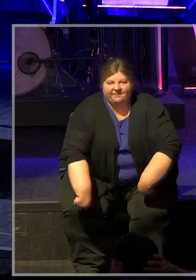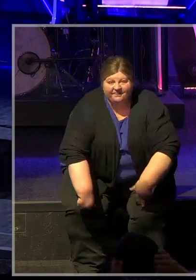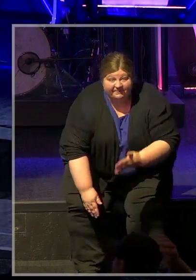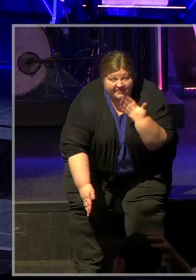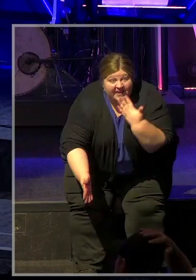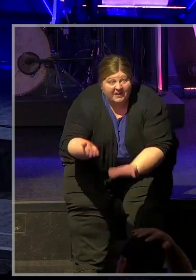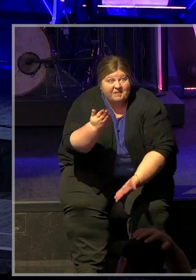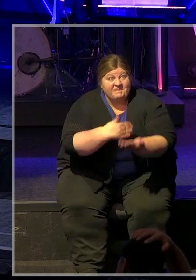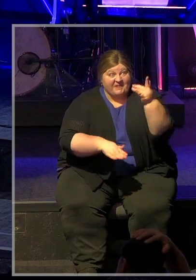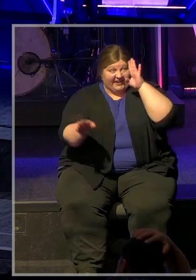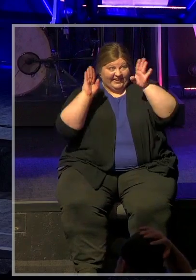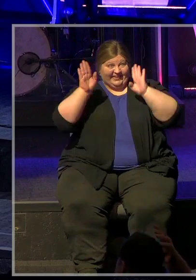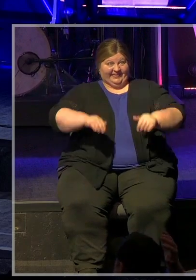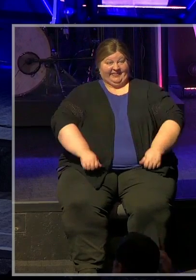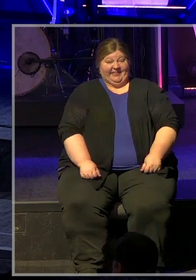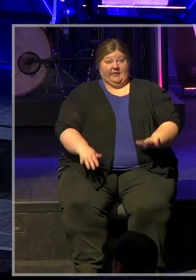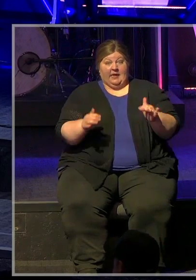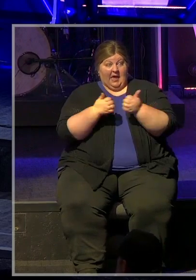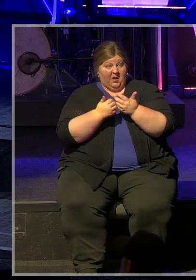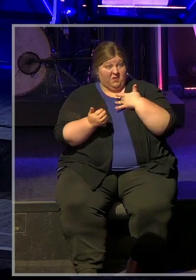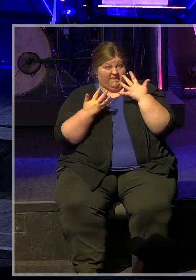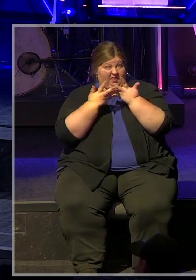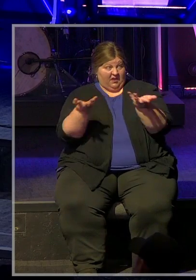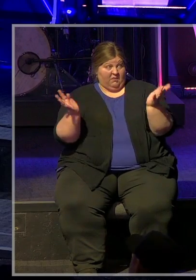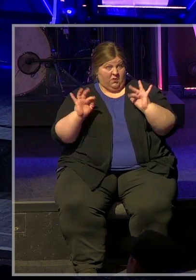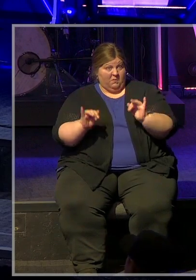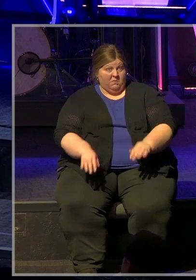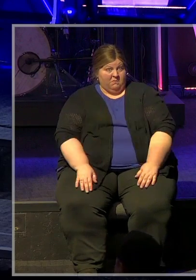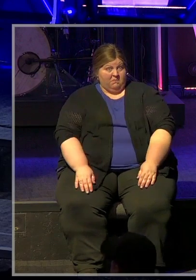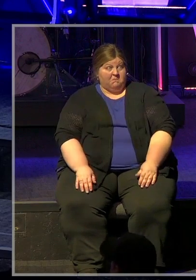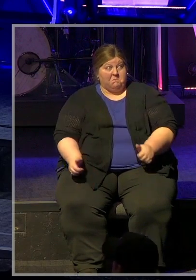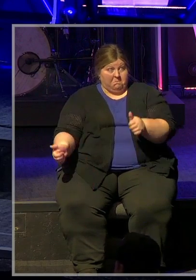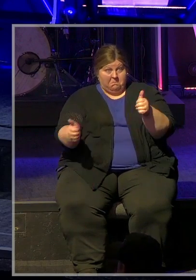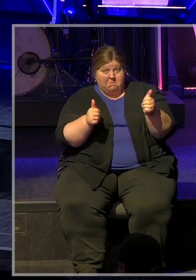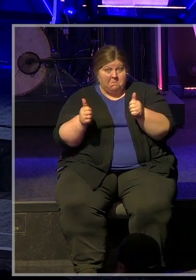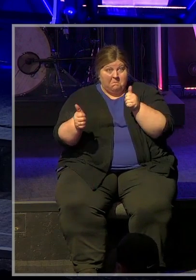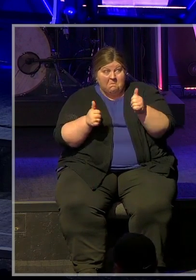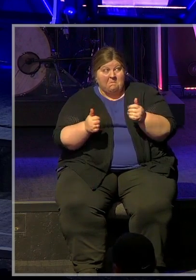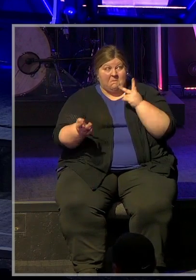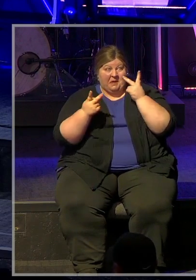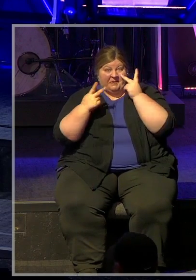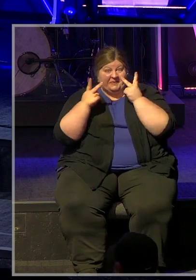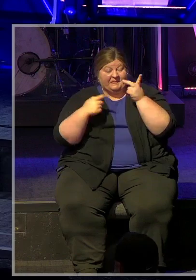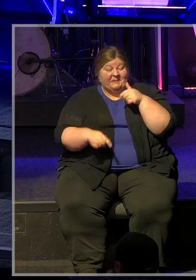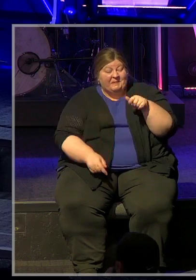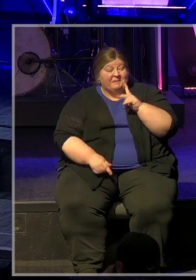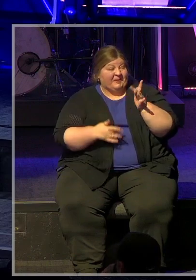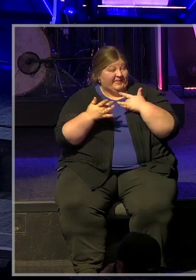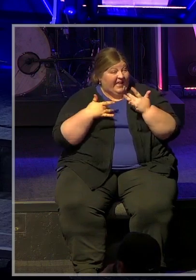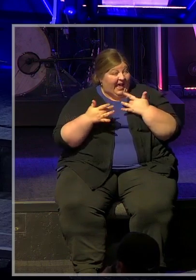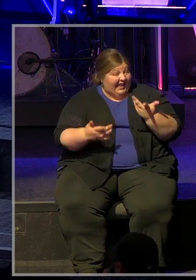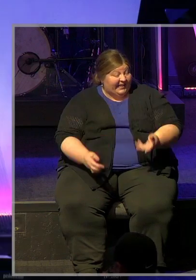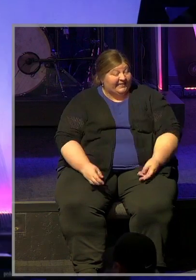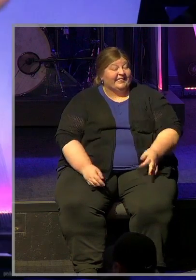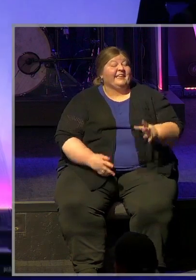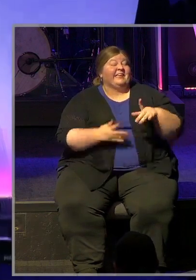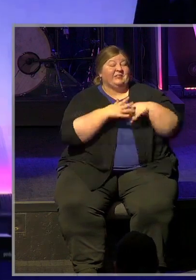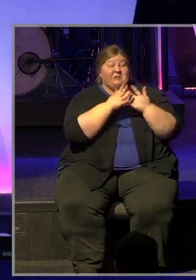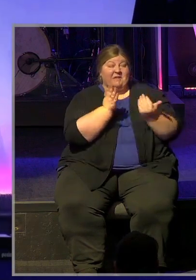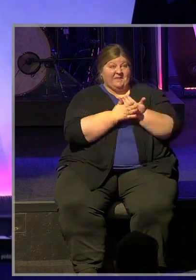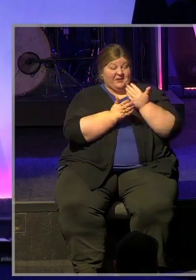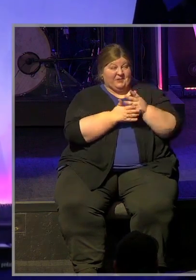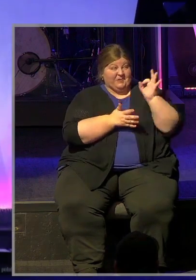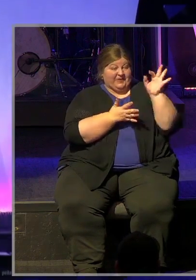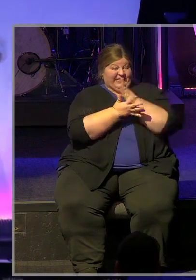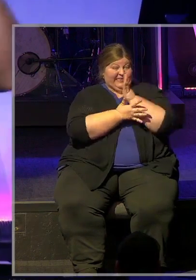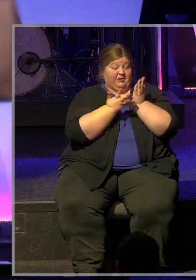morning, Frontline. How are we doing in the room today? Pretty good, good. It's good to see you. It's really exciting to start off a brand new series